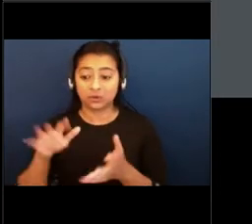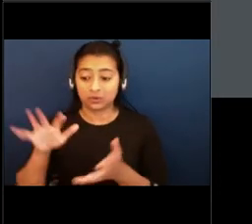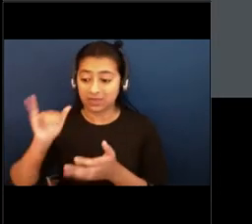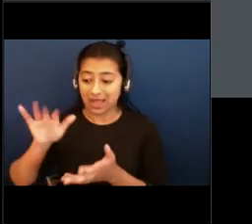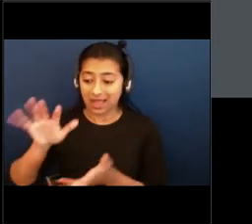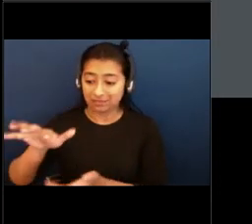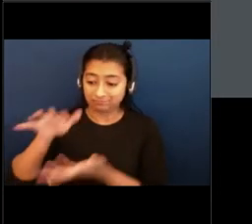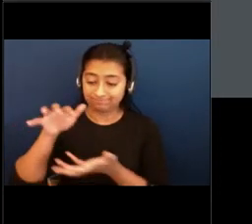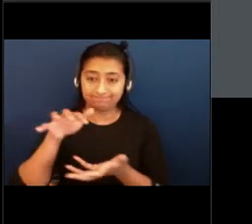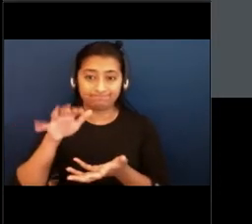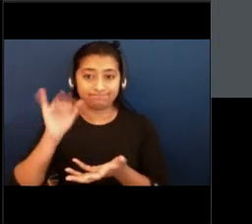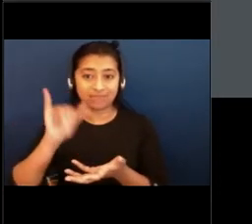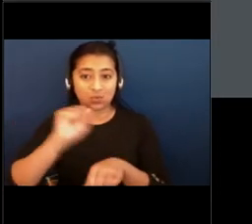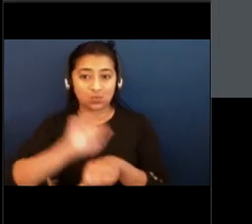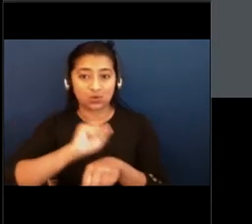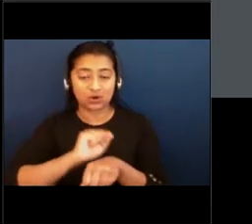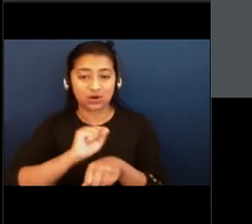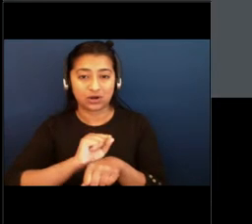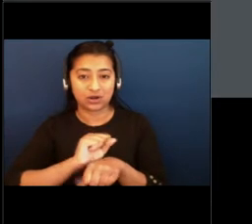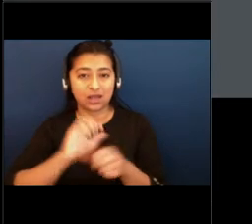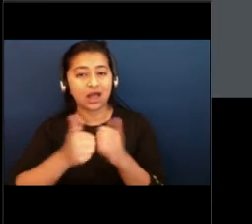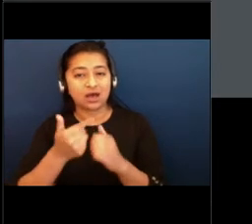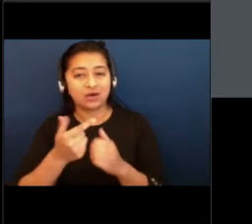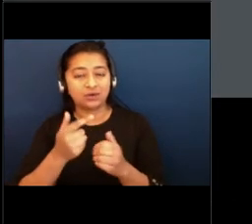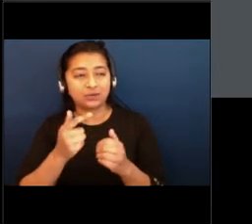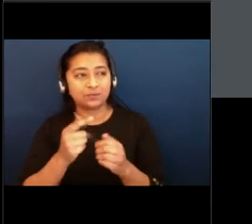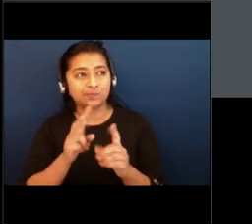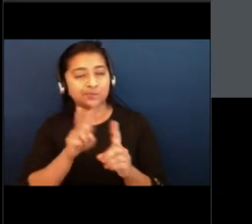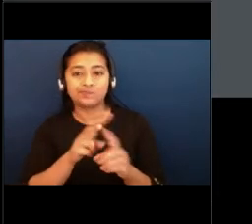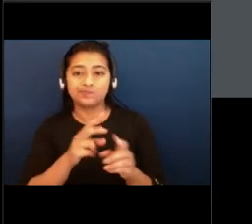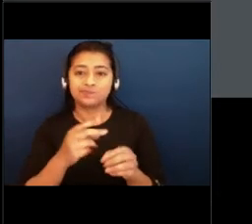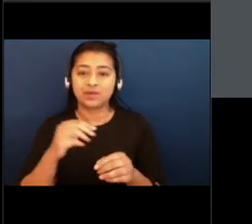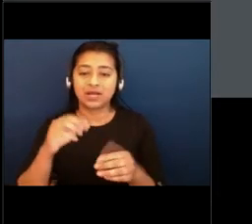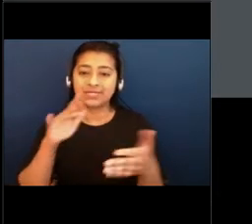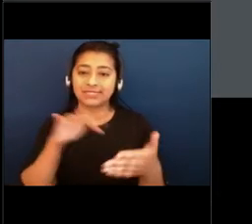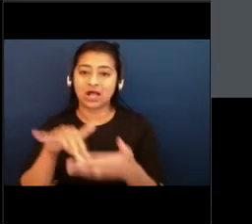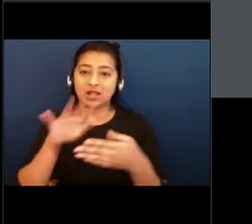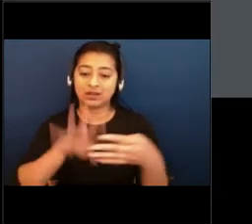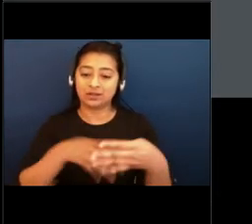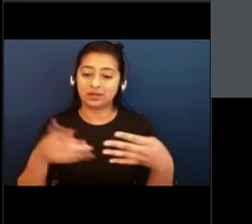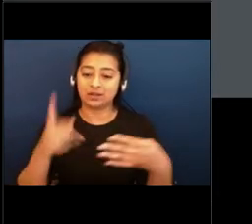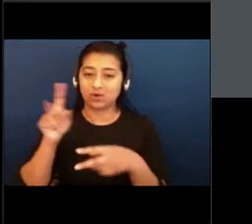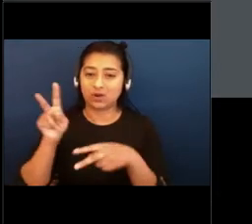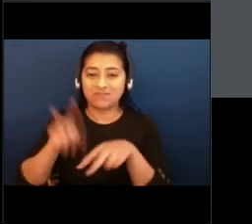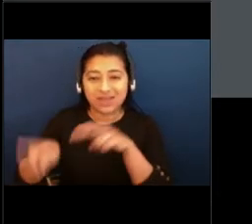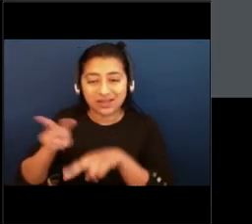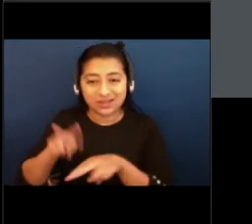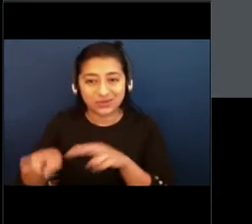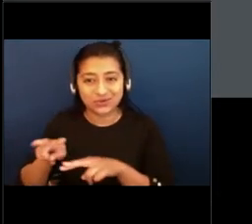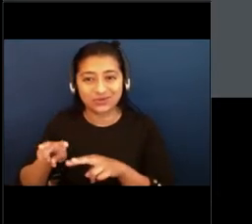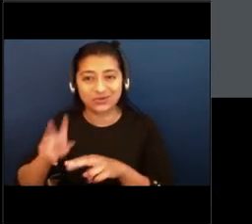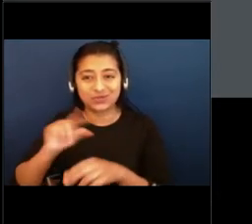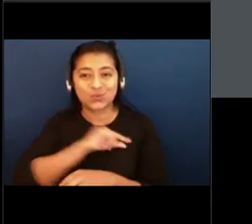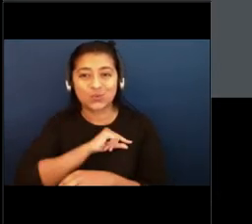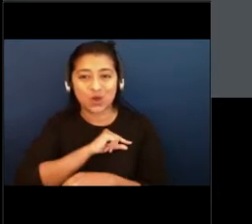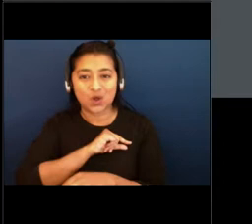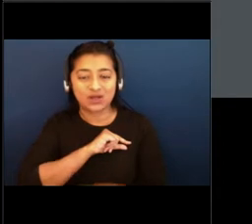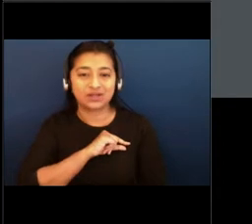kind of effort and work and have a scholarly rubric for evaluating the quality,